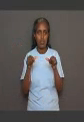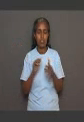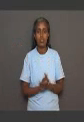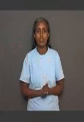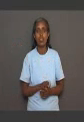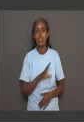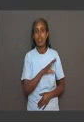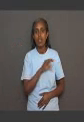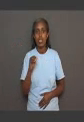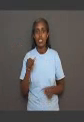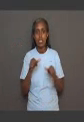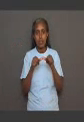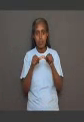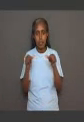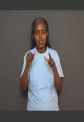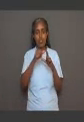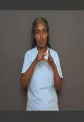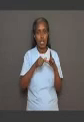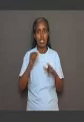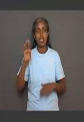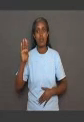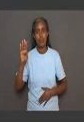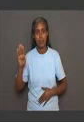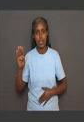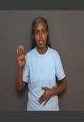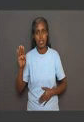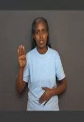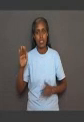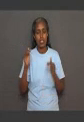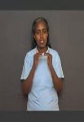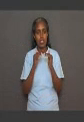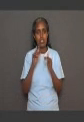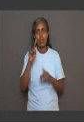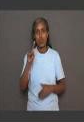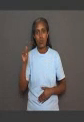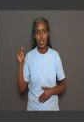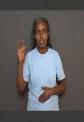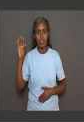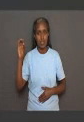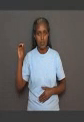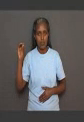units, and the measure of angle B is